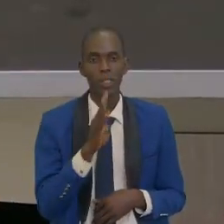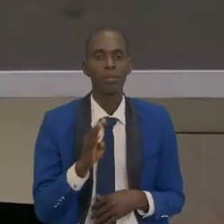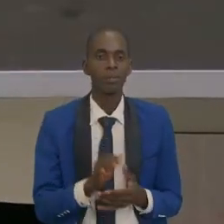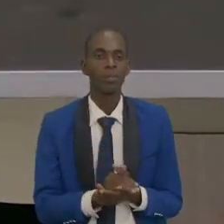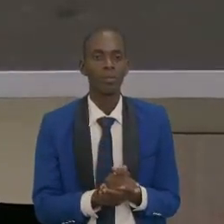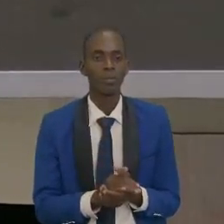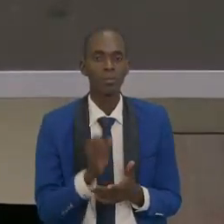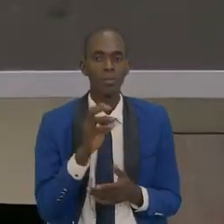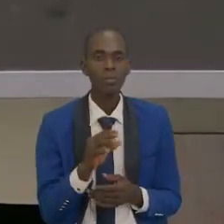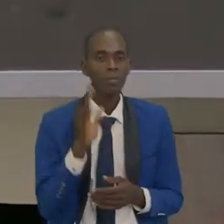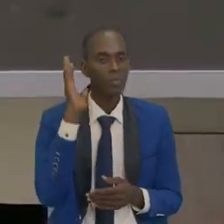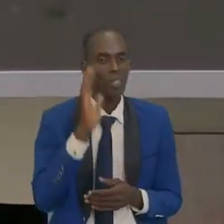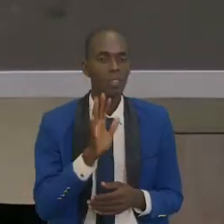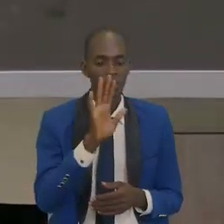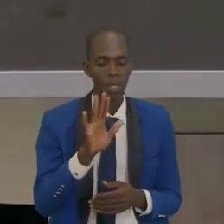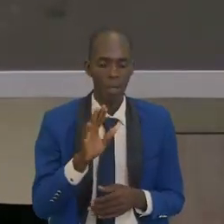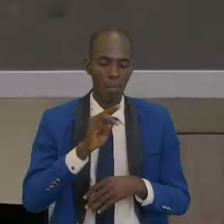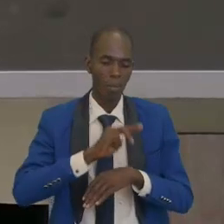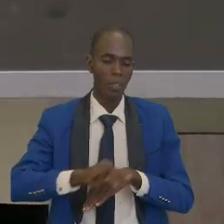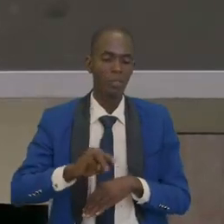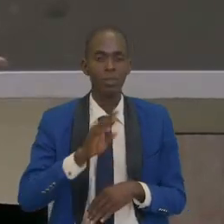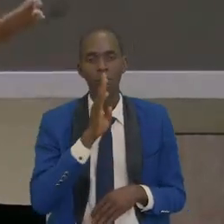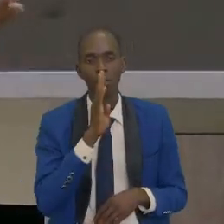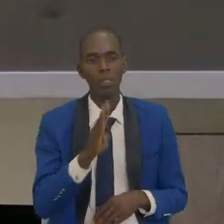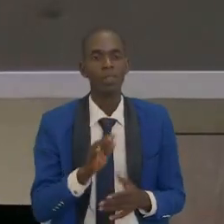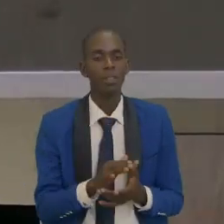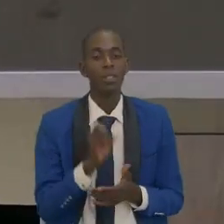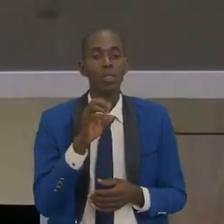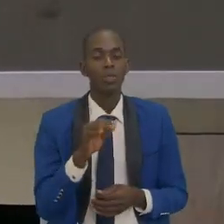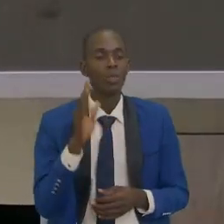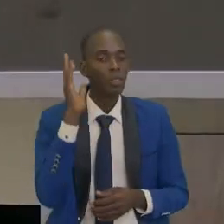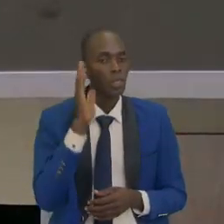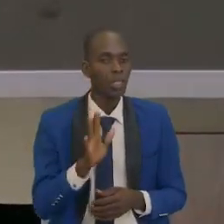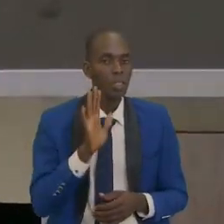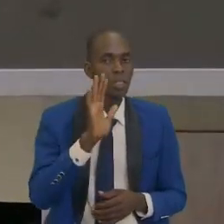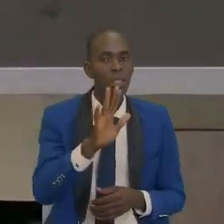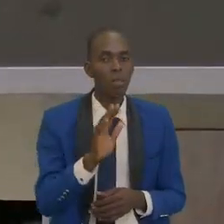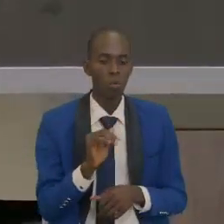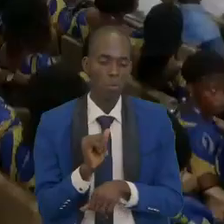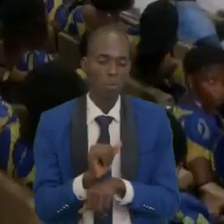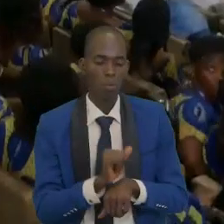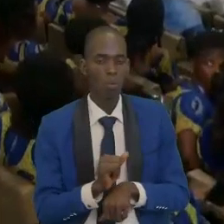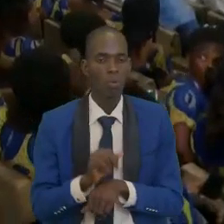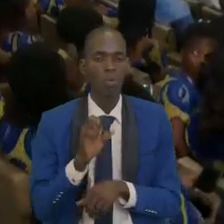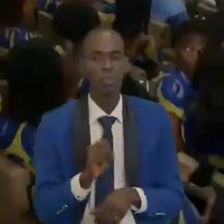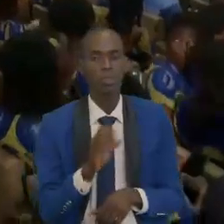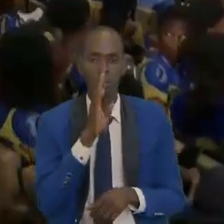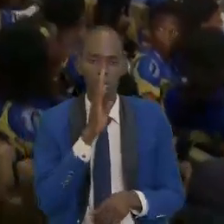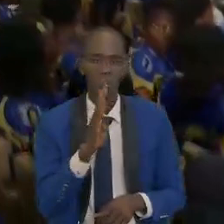so shall that Ministry be so shall thy oppression be